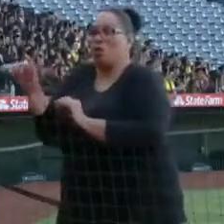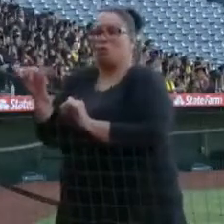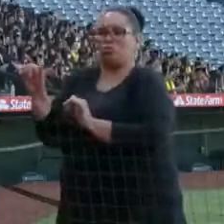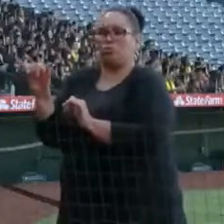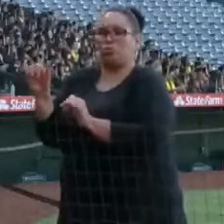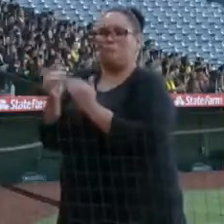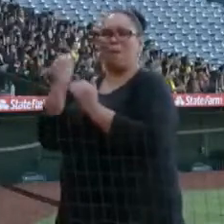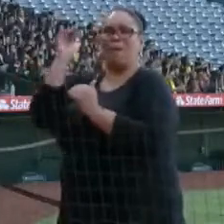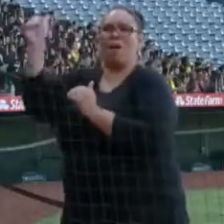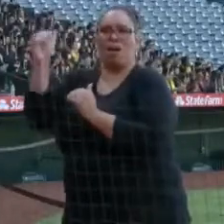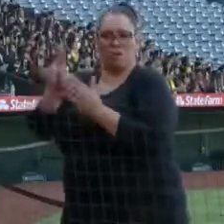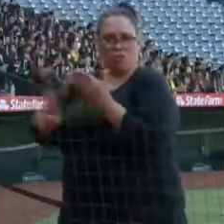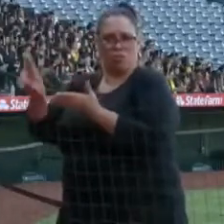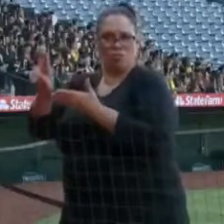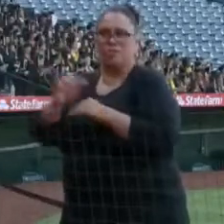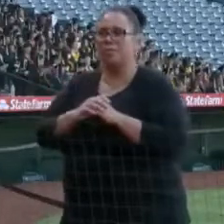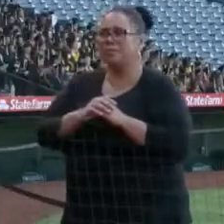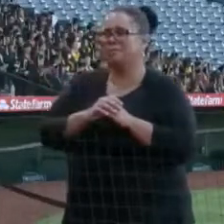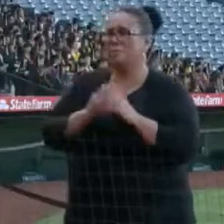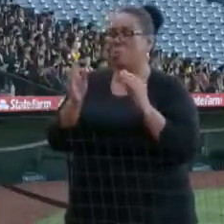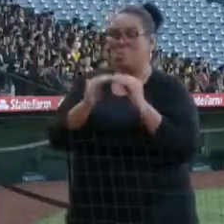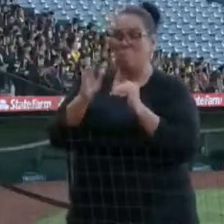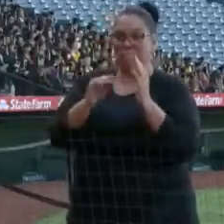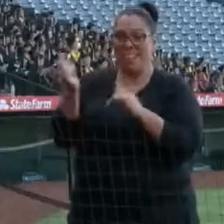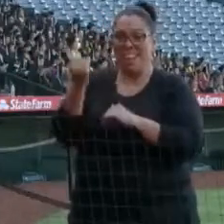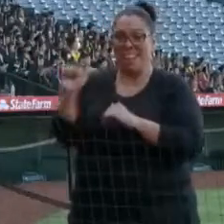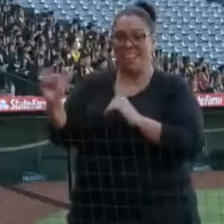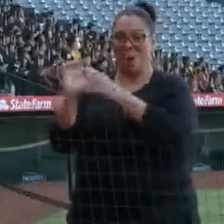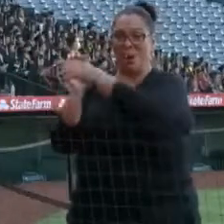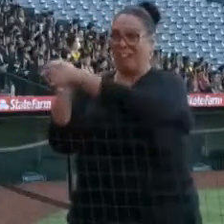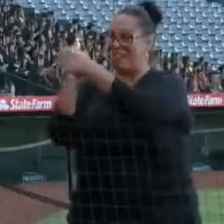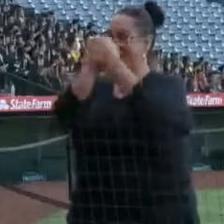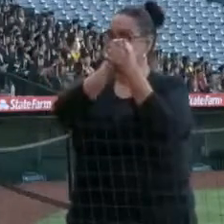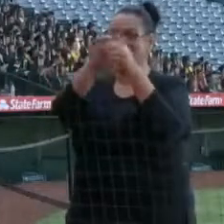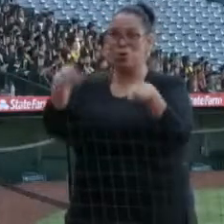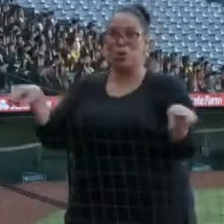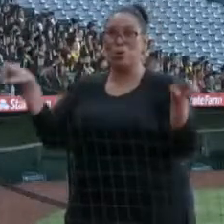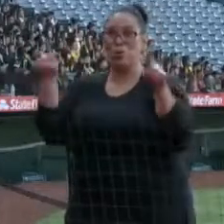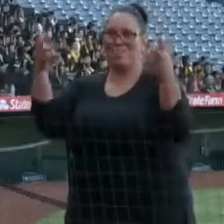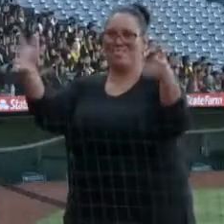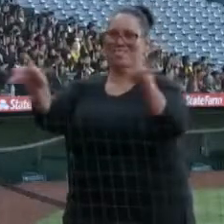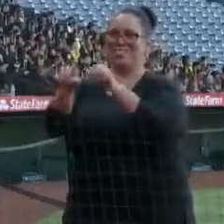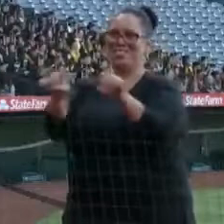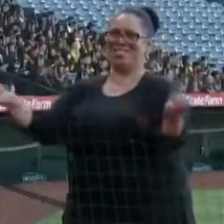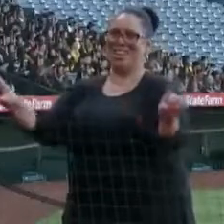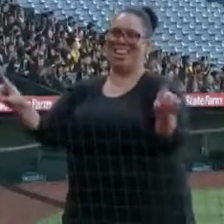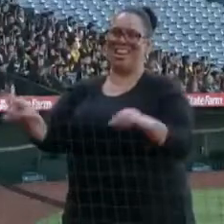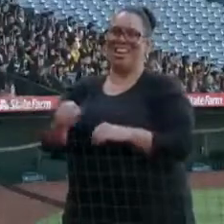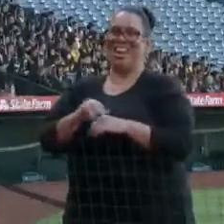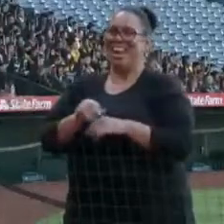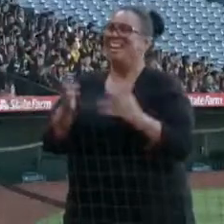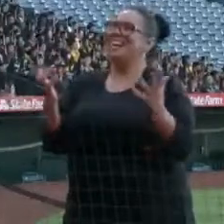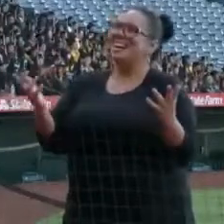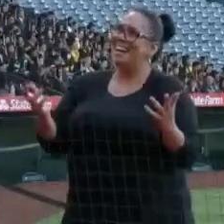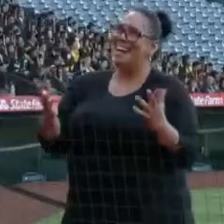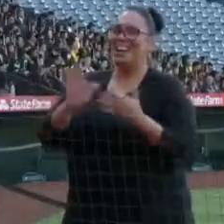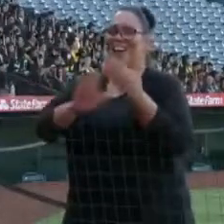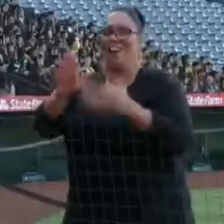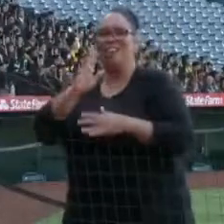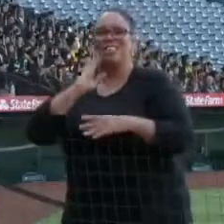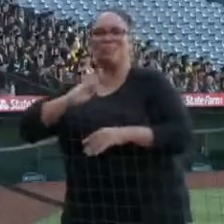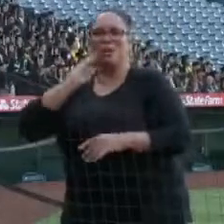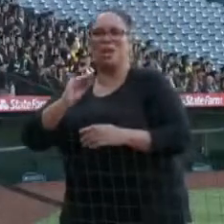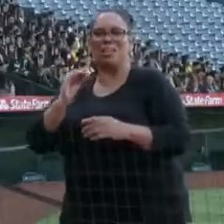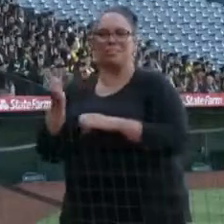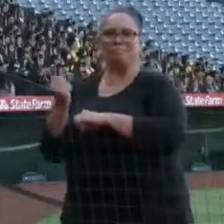walls. More than anything else, I want to congratulate you all for completing your degree, navigating the college experience, and overcoming